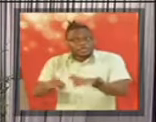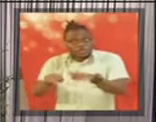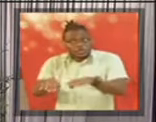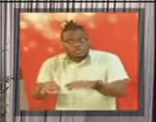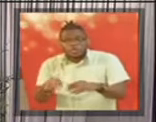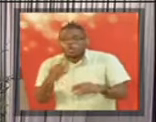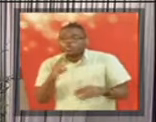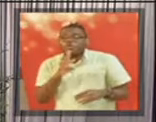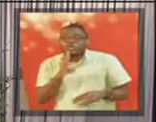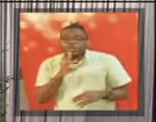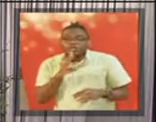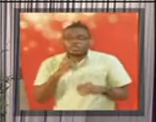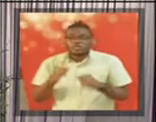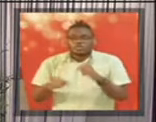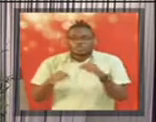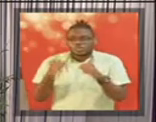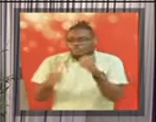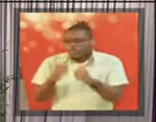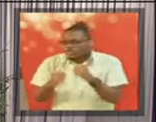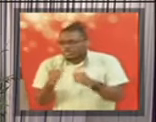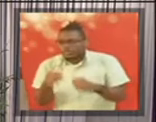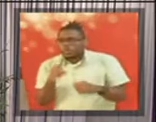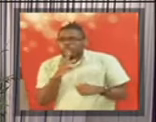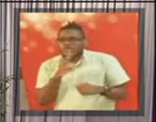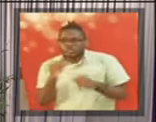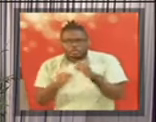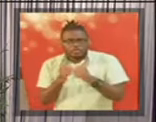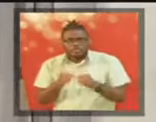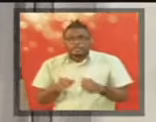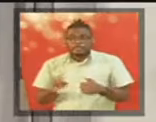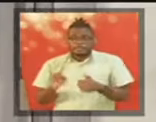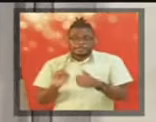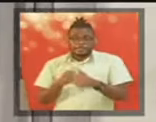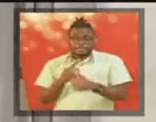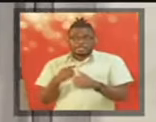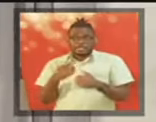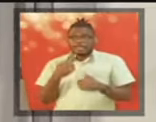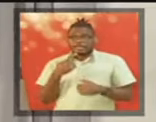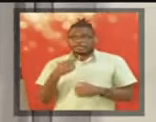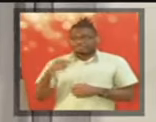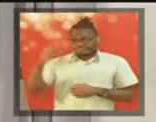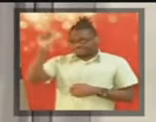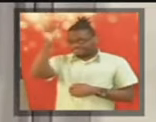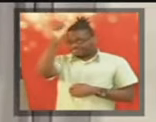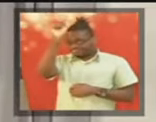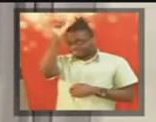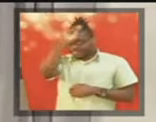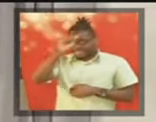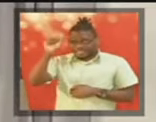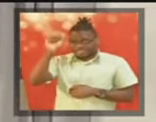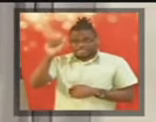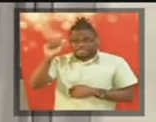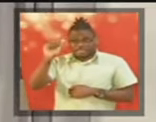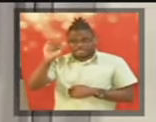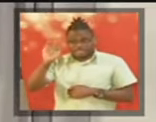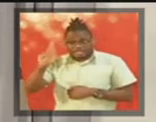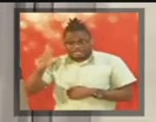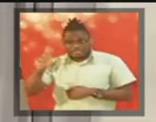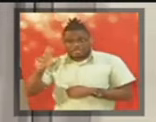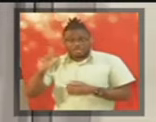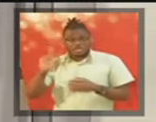Okay, so in terms of your first question, in terms of aerosolization, we have to bear in mind that this is a brand new virus.